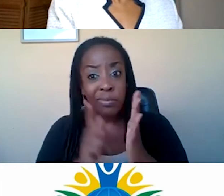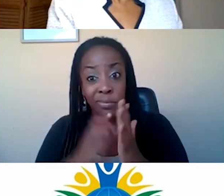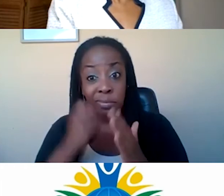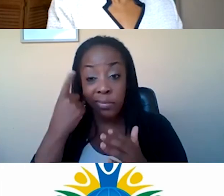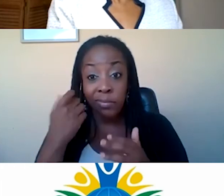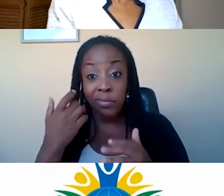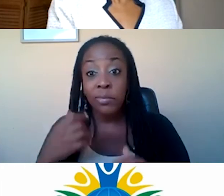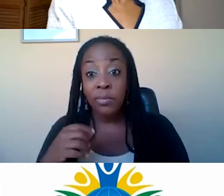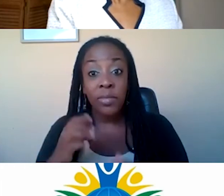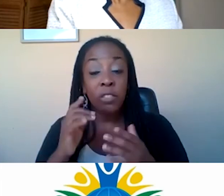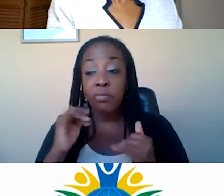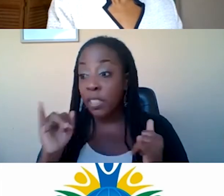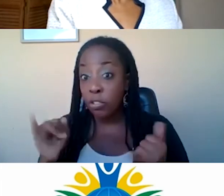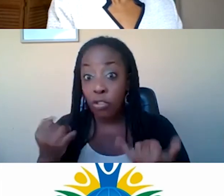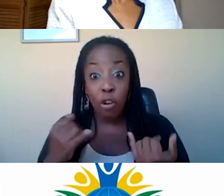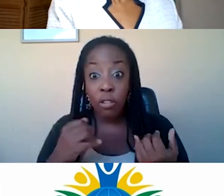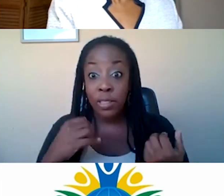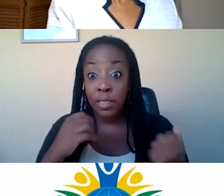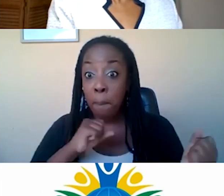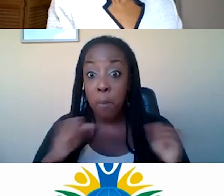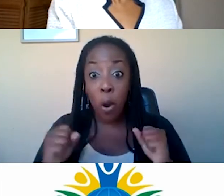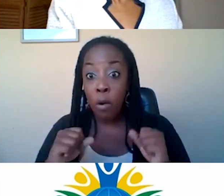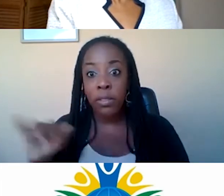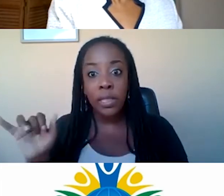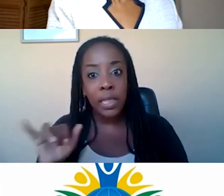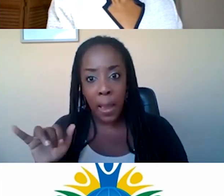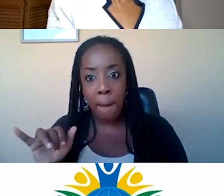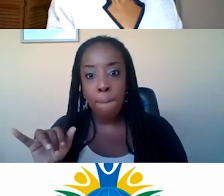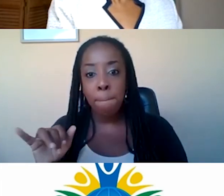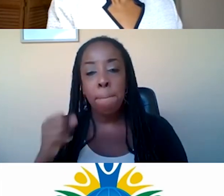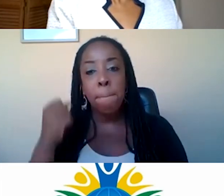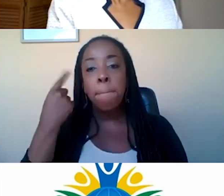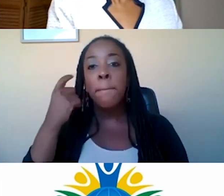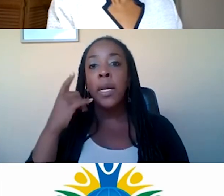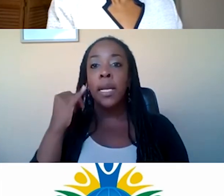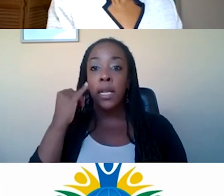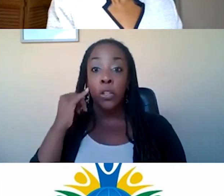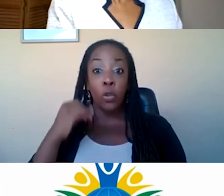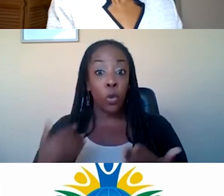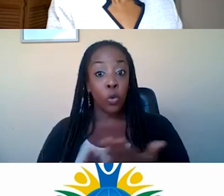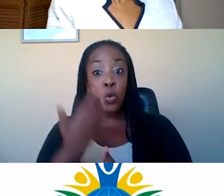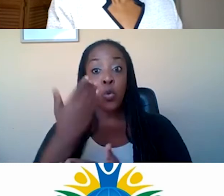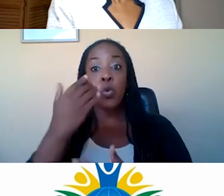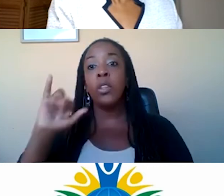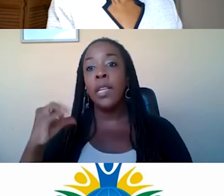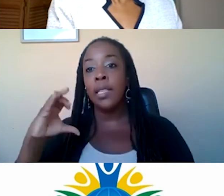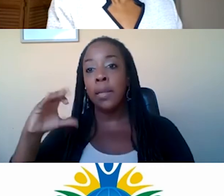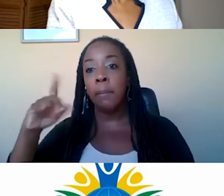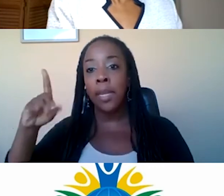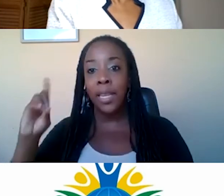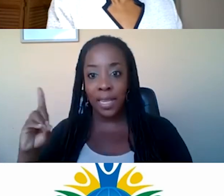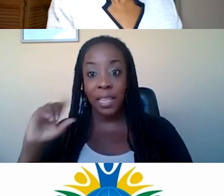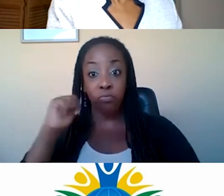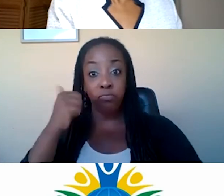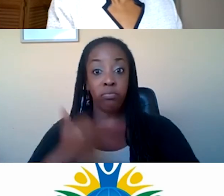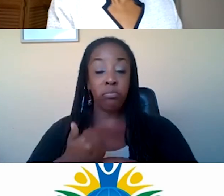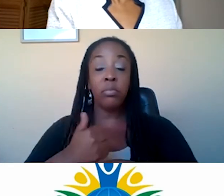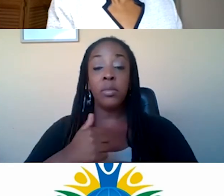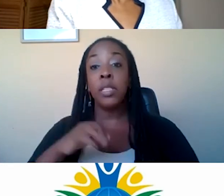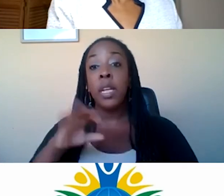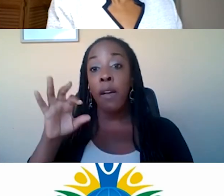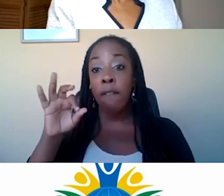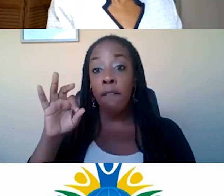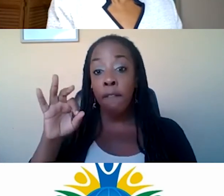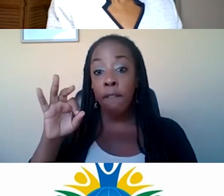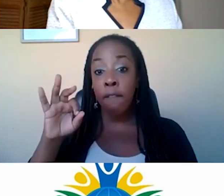and have just as much weight to them. So when the new JCPD comes on February